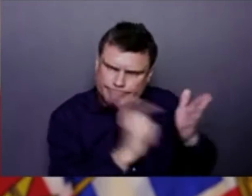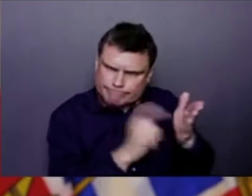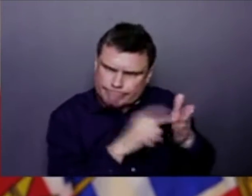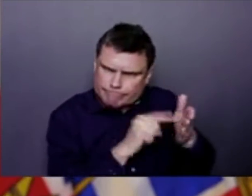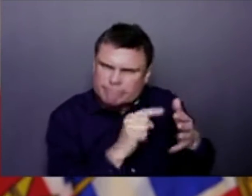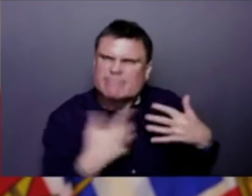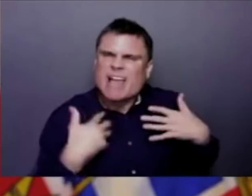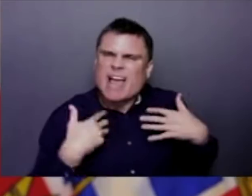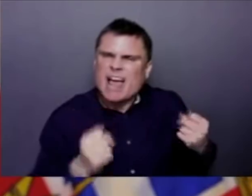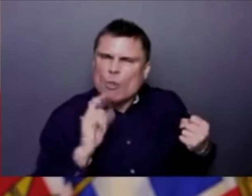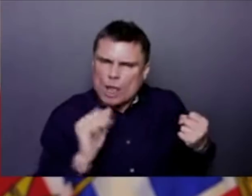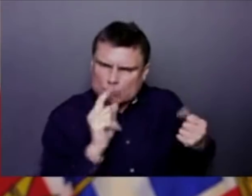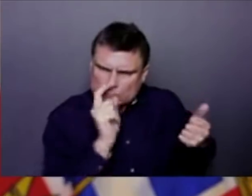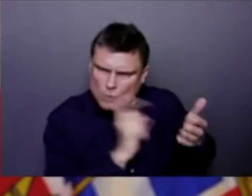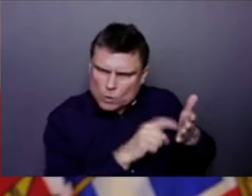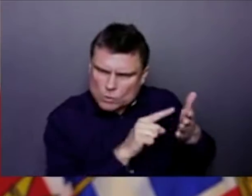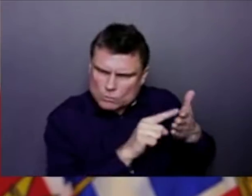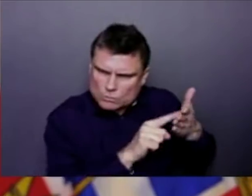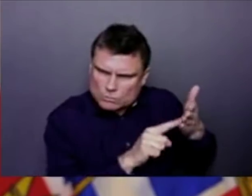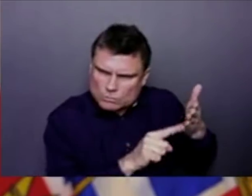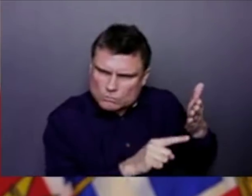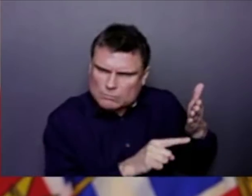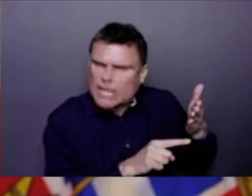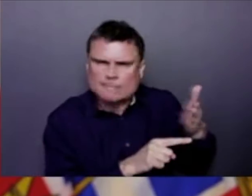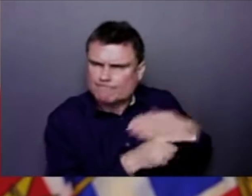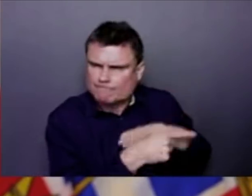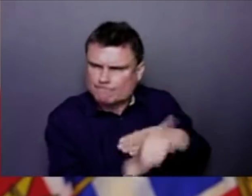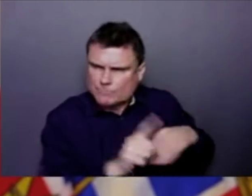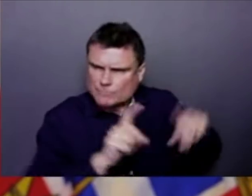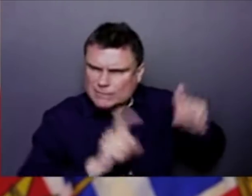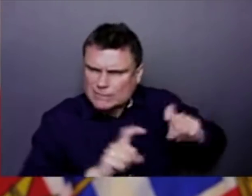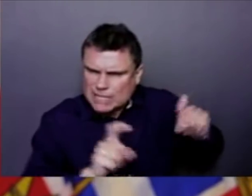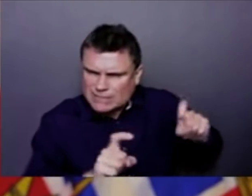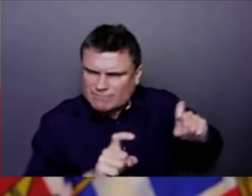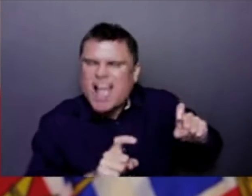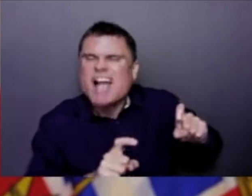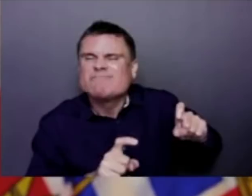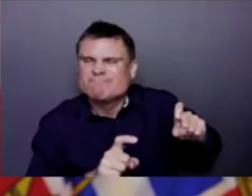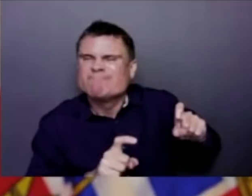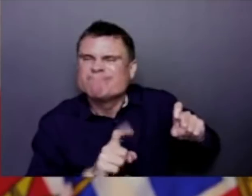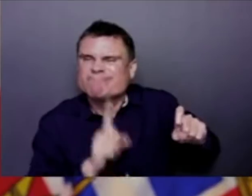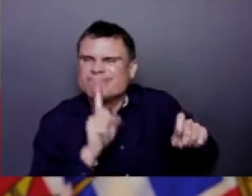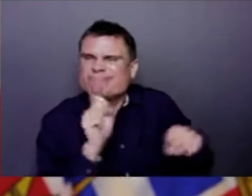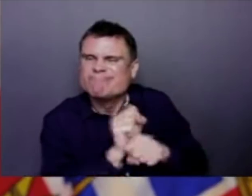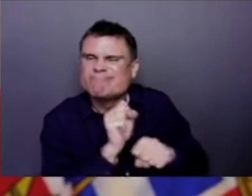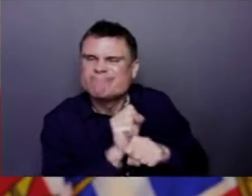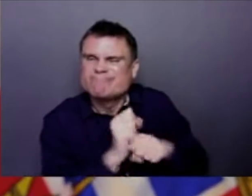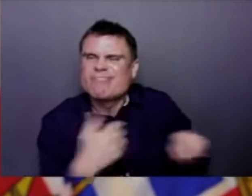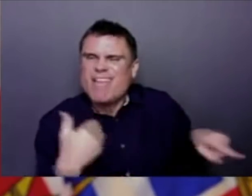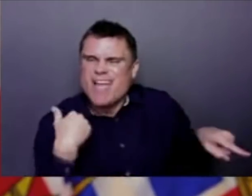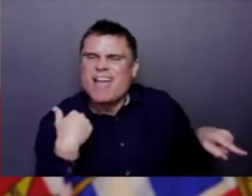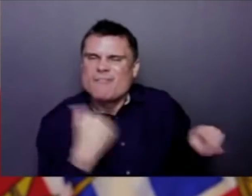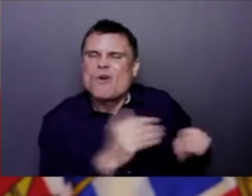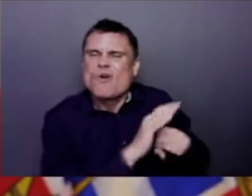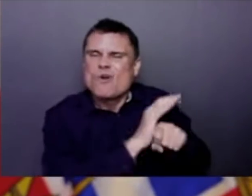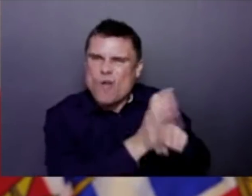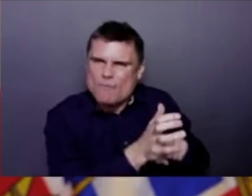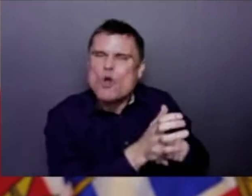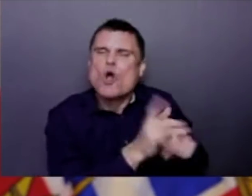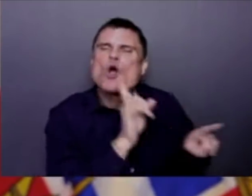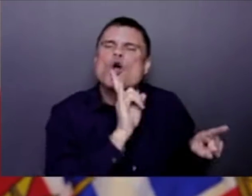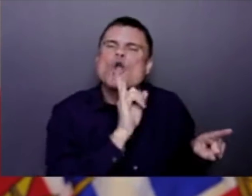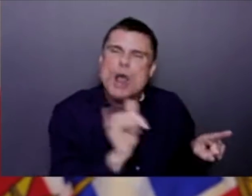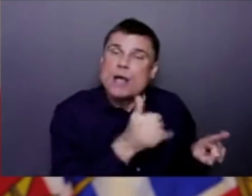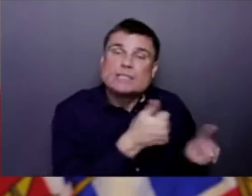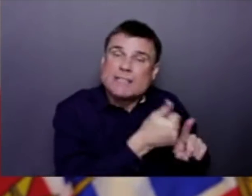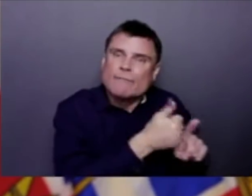swab done appropriately, and it was confirmed to be positive for COVID. So that type of a test is the